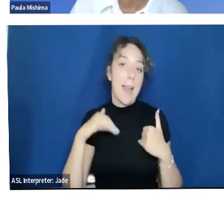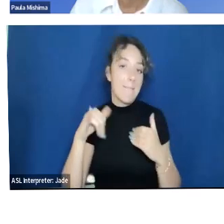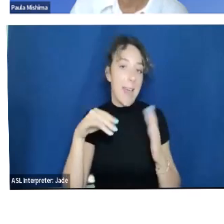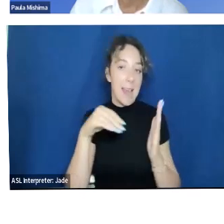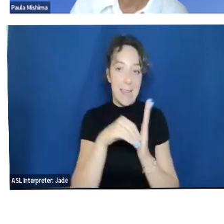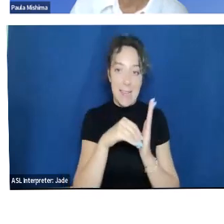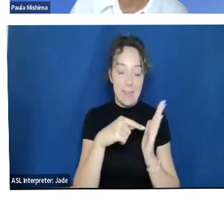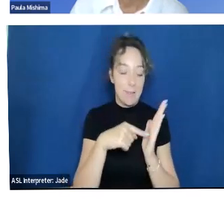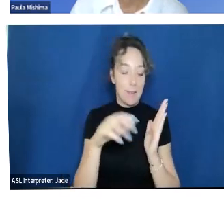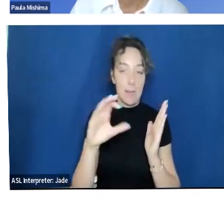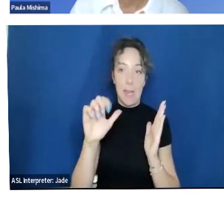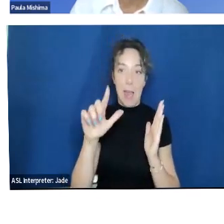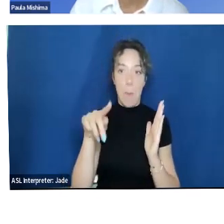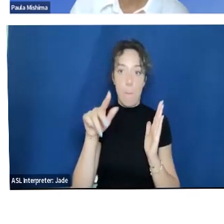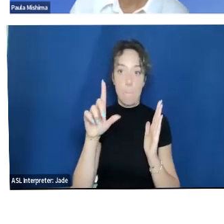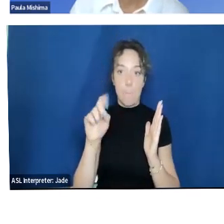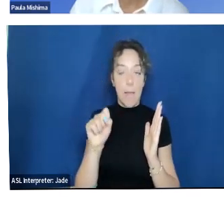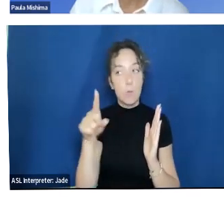different.